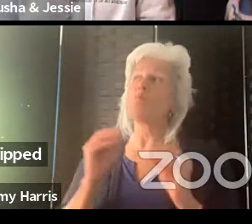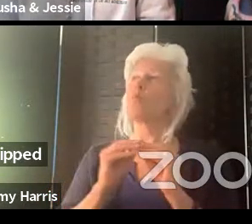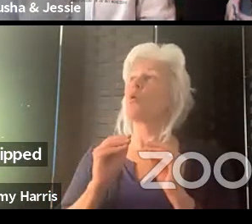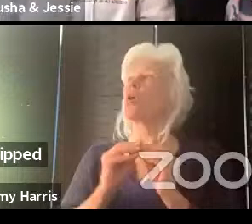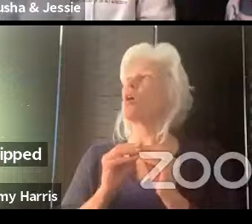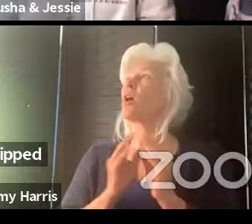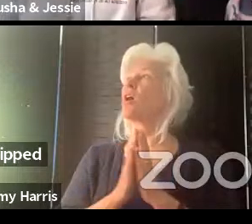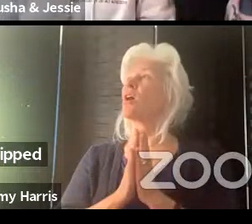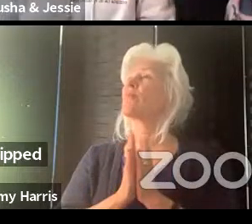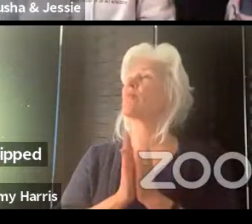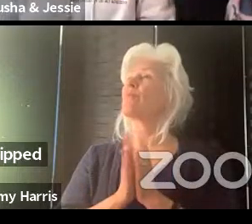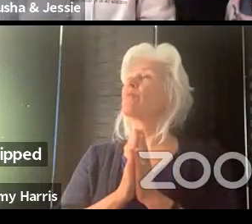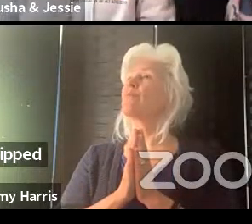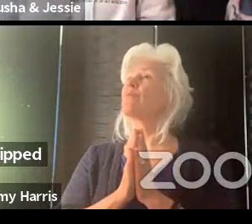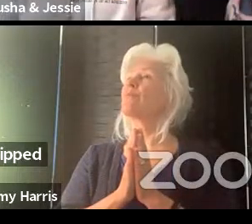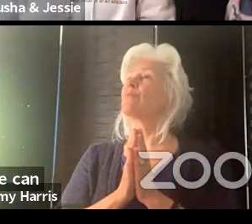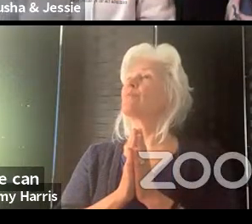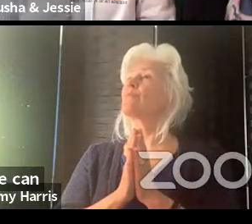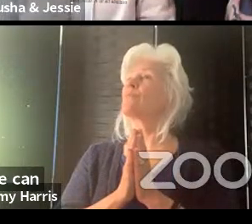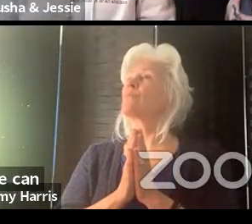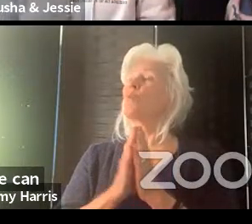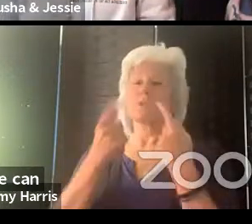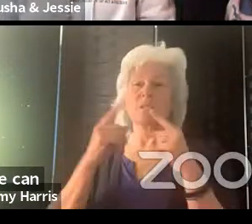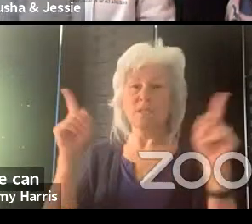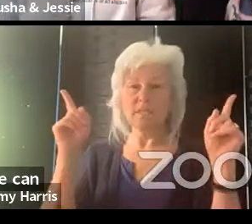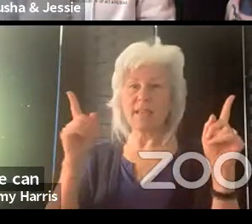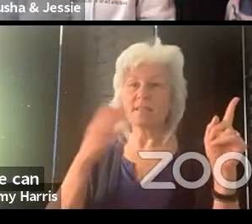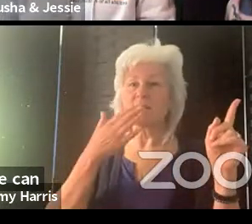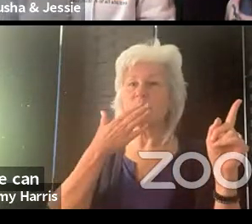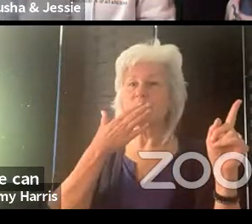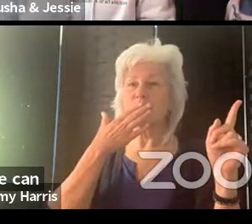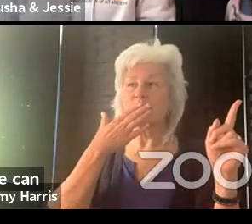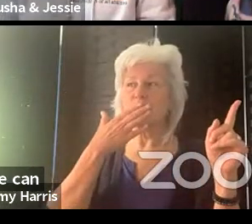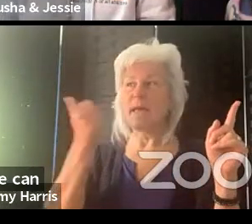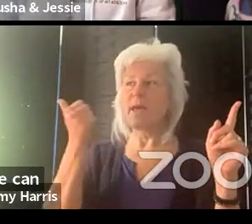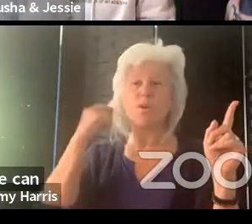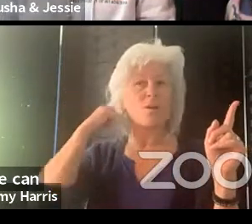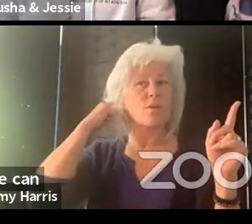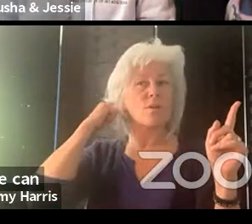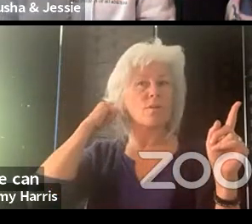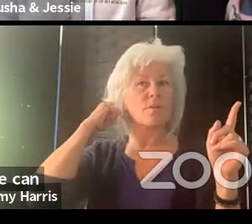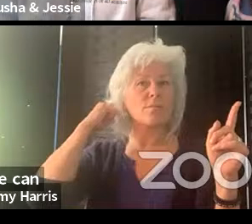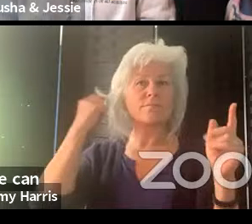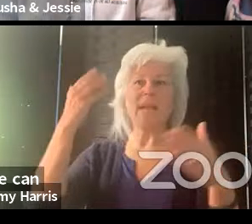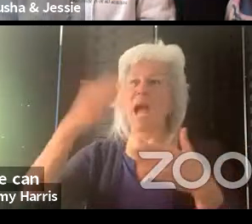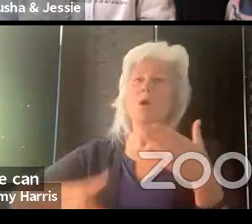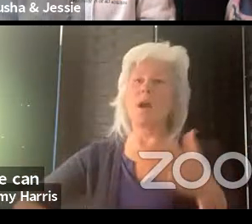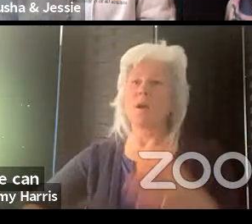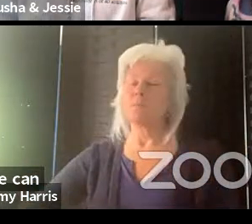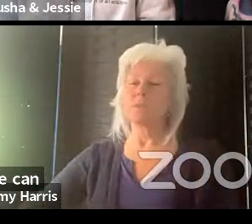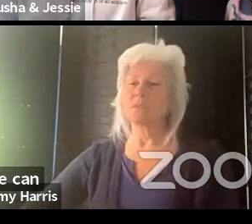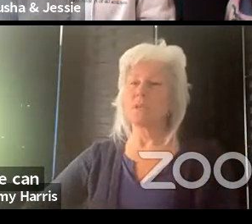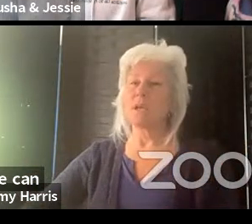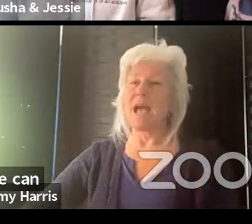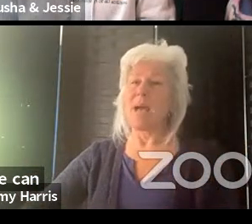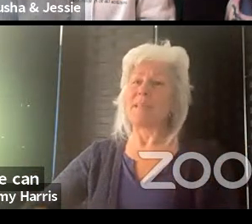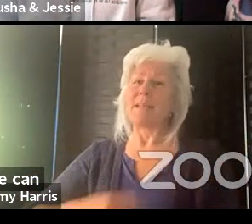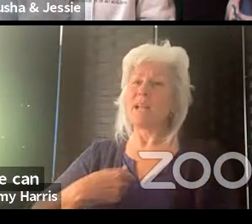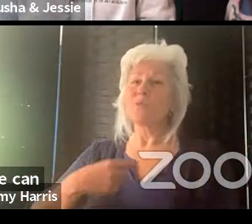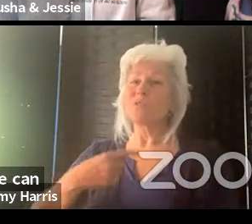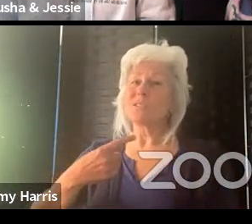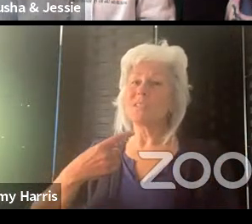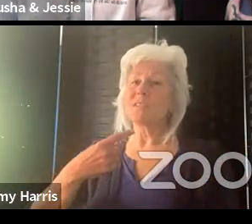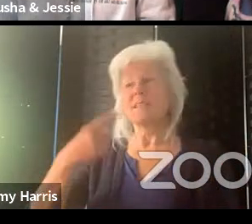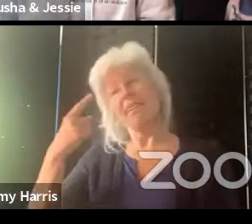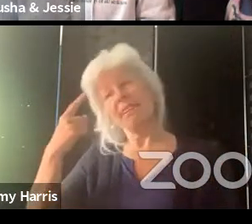just greater fruit, better outcomes. And I don't just say this because I think this, I say this because I